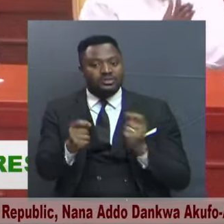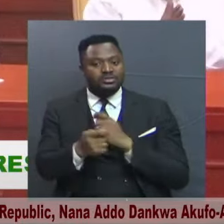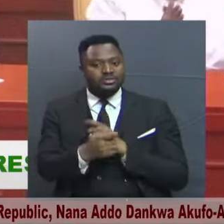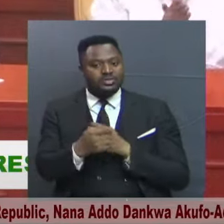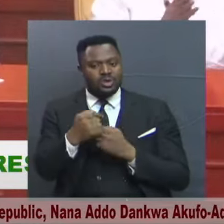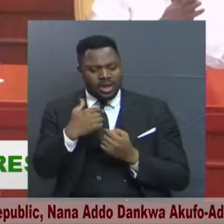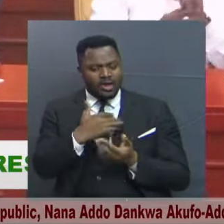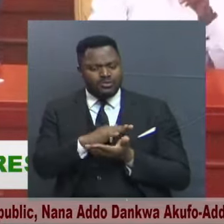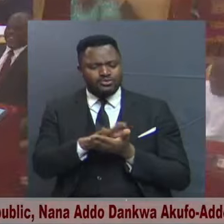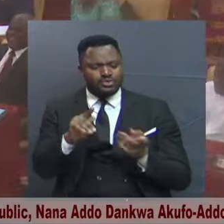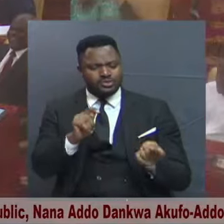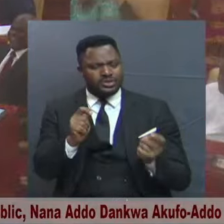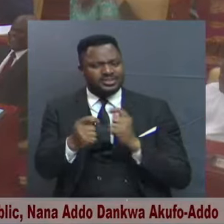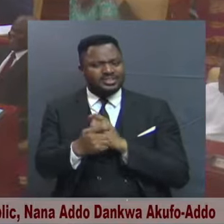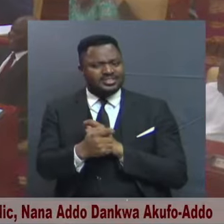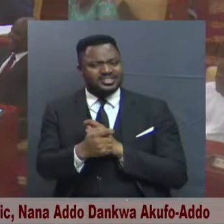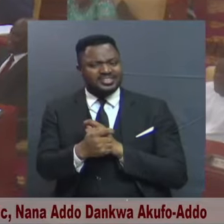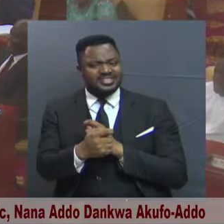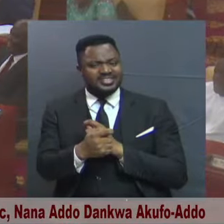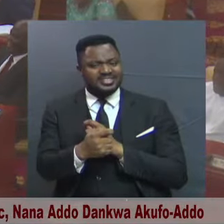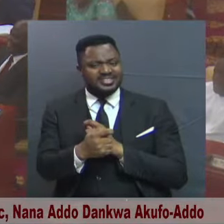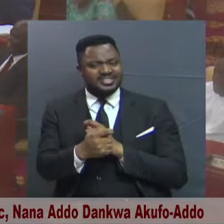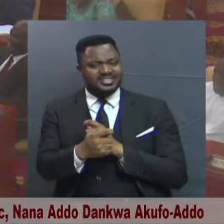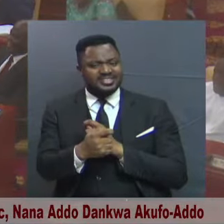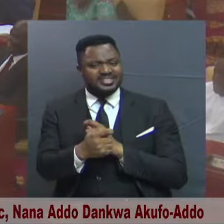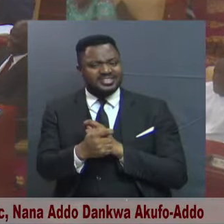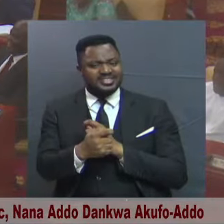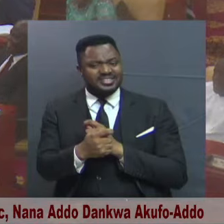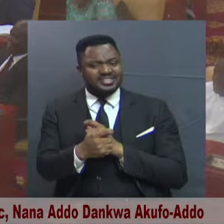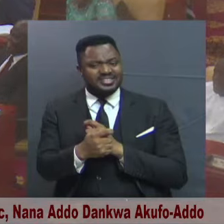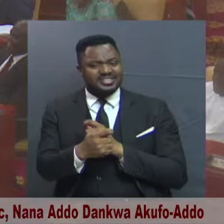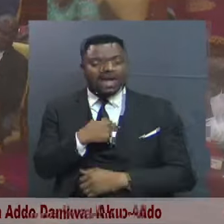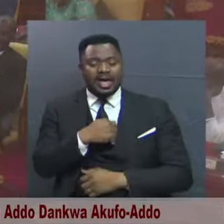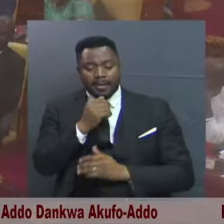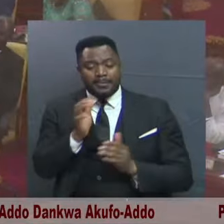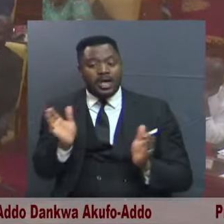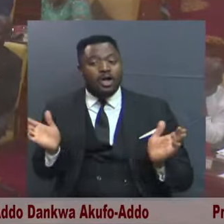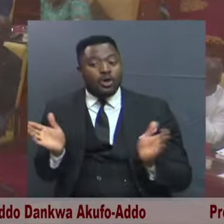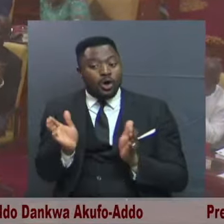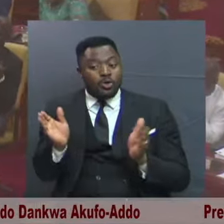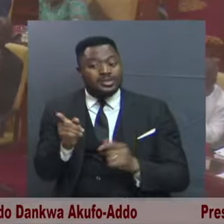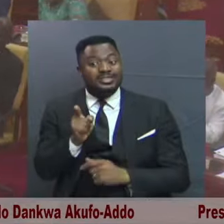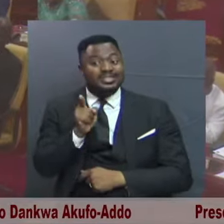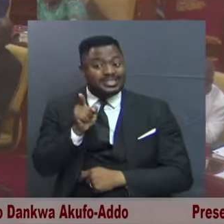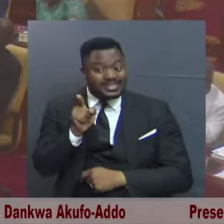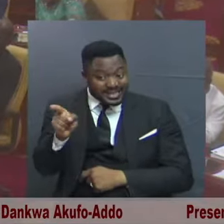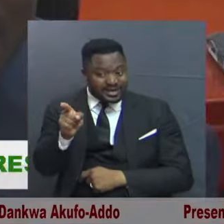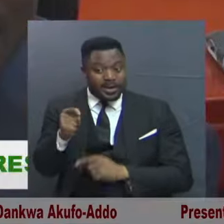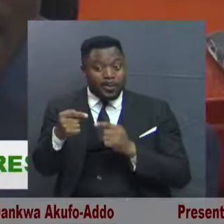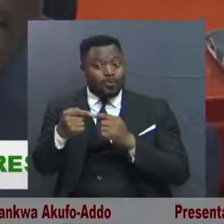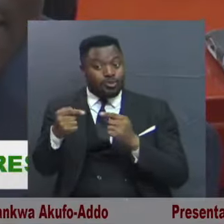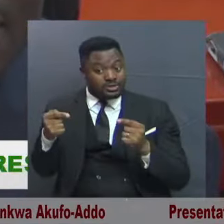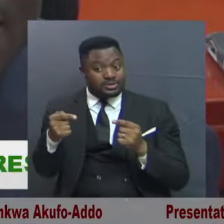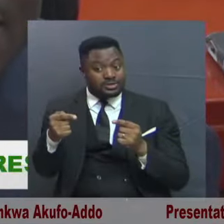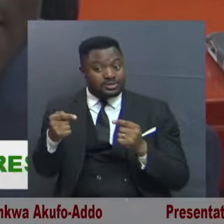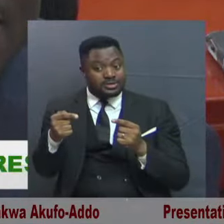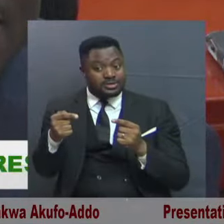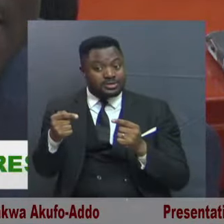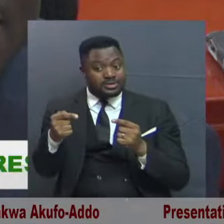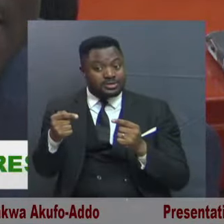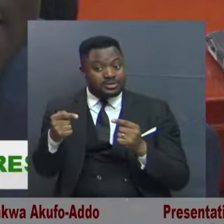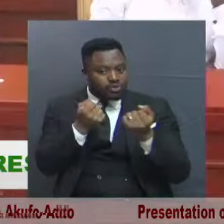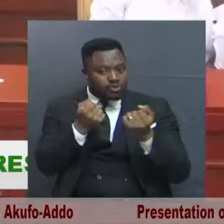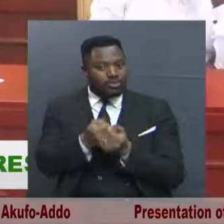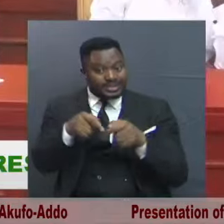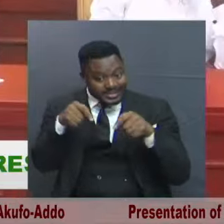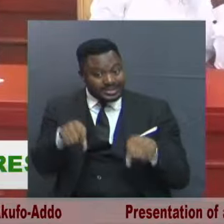had a Smo transition Mr Speaker I am encouraging Dr F to only second